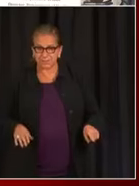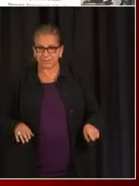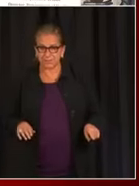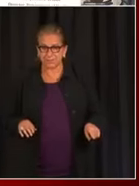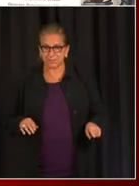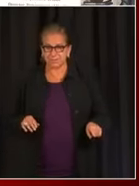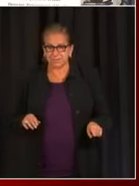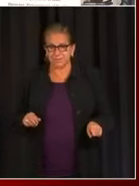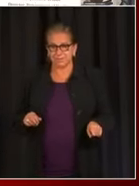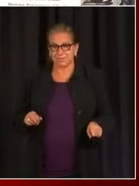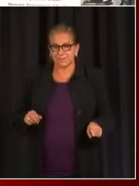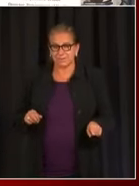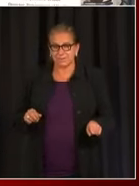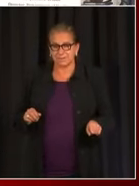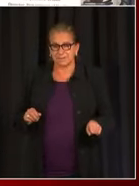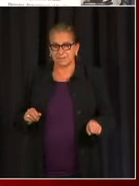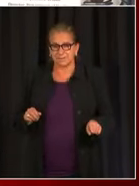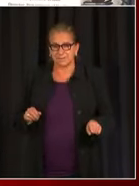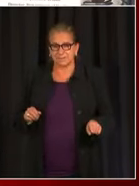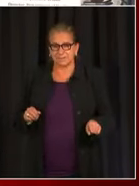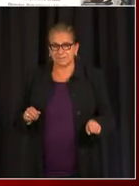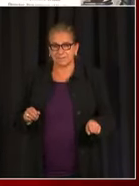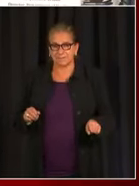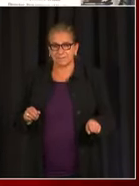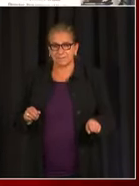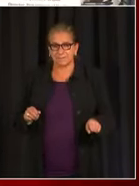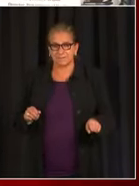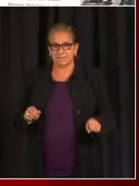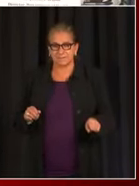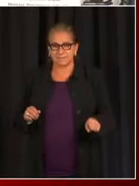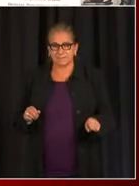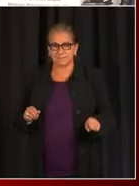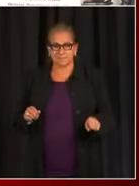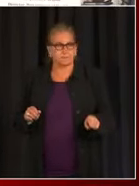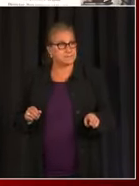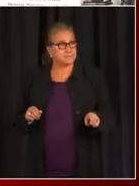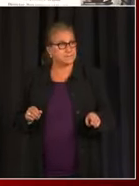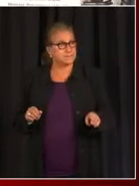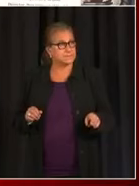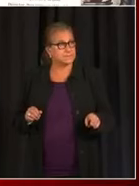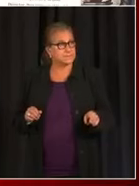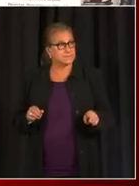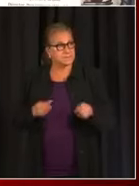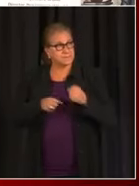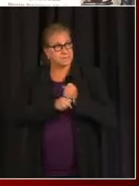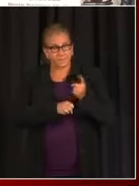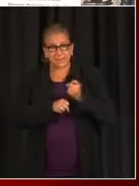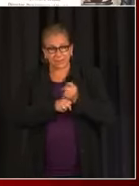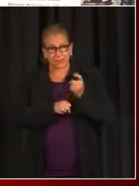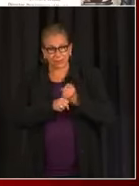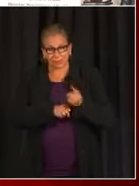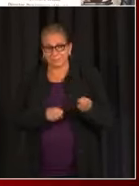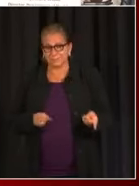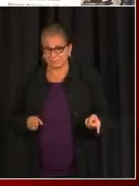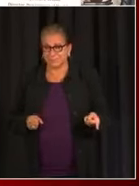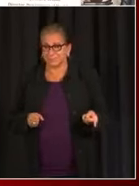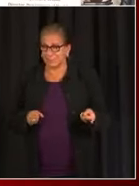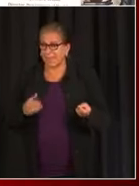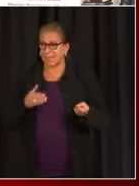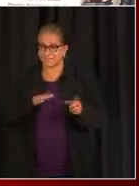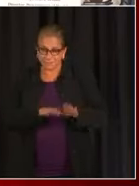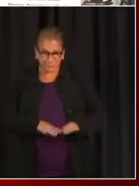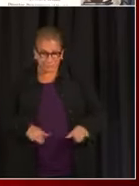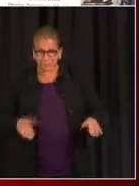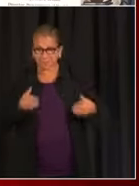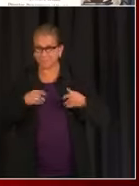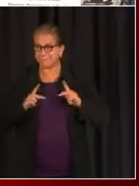have a well-child visit annually by their healthcare provider to be able to assess their physical health as well as their